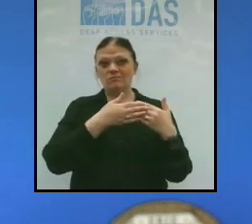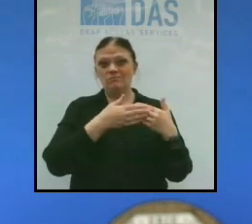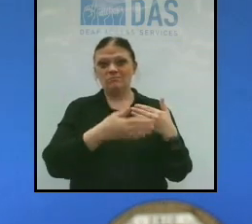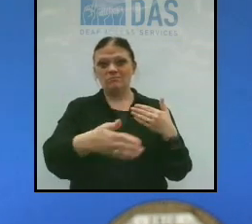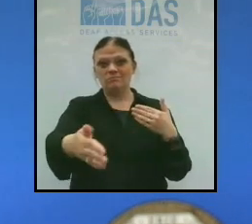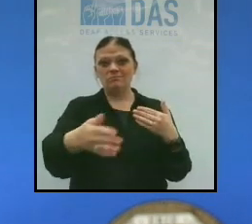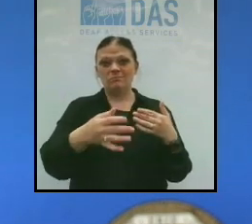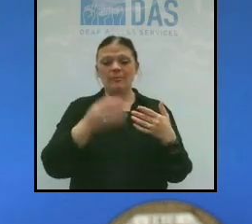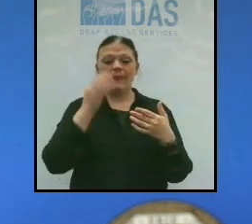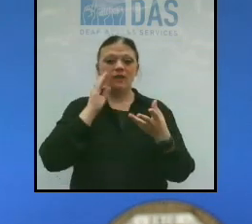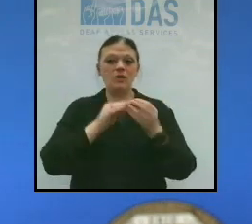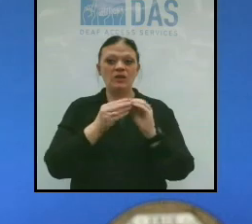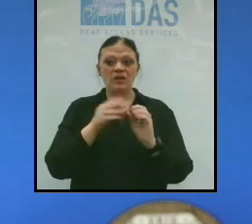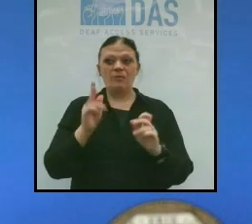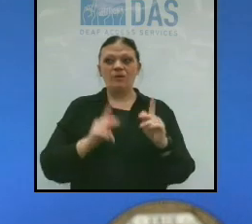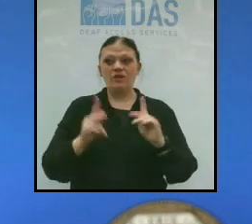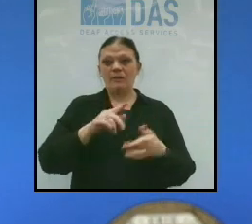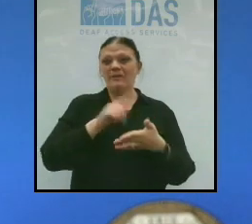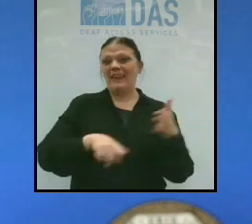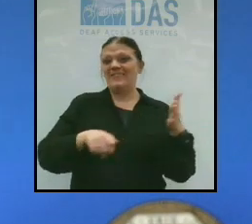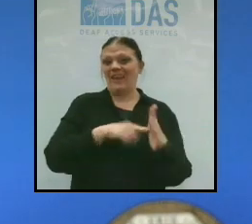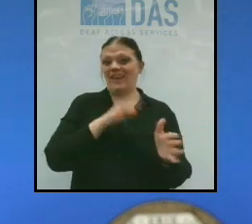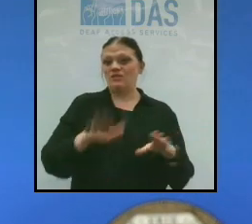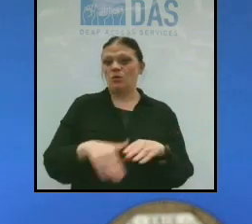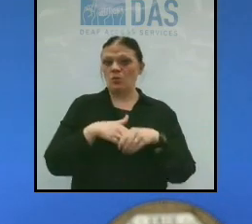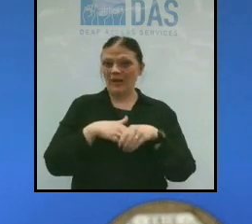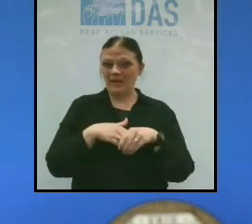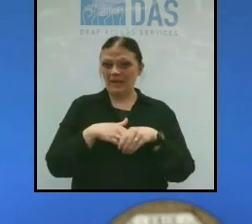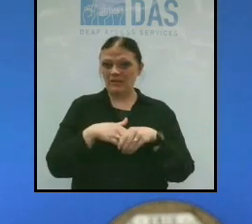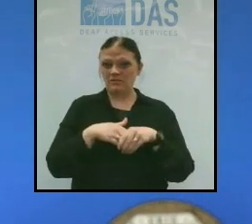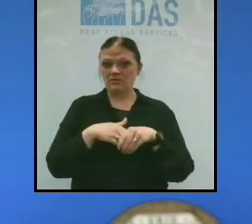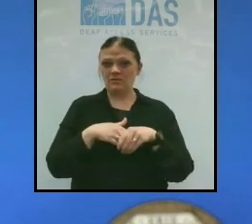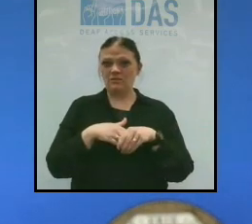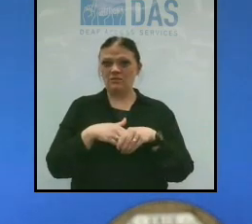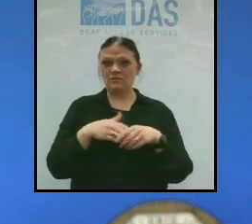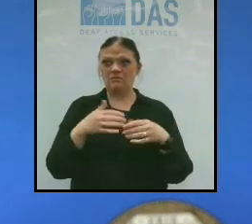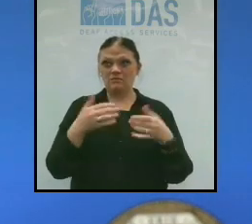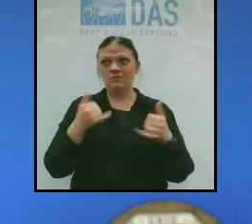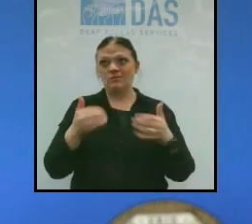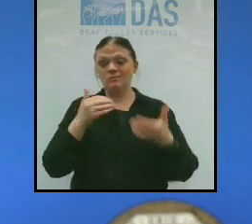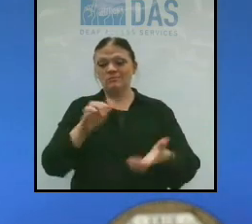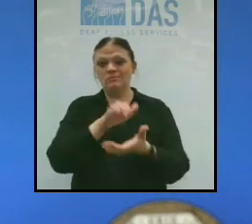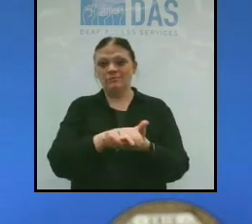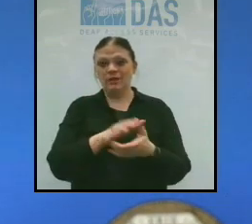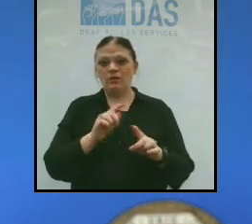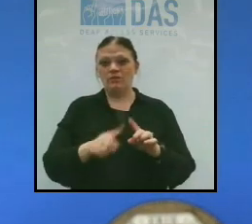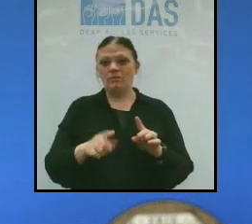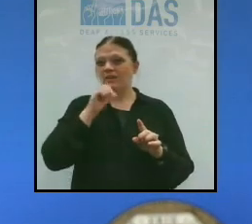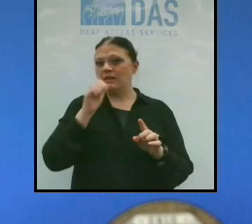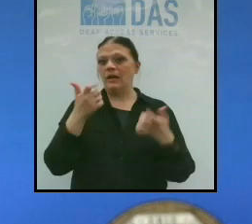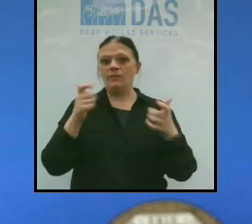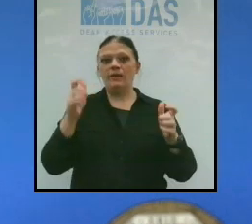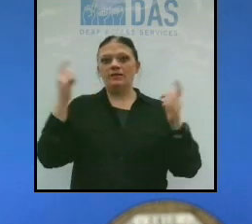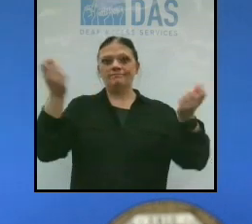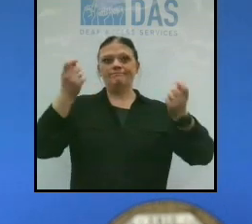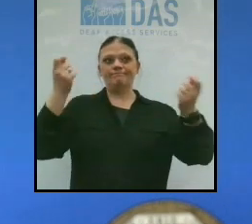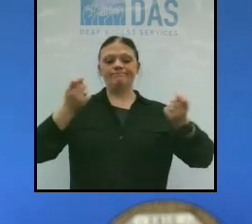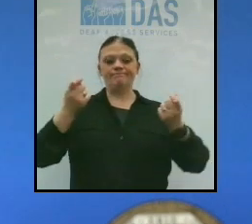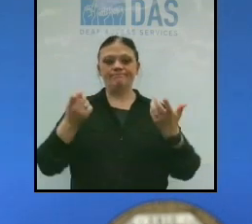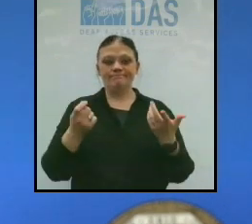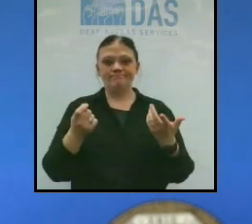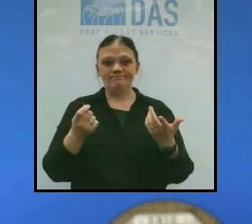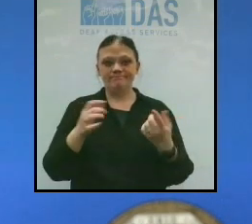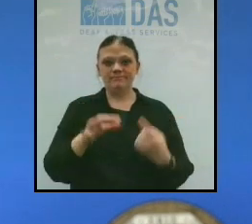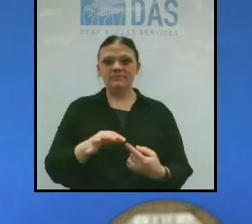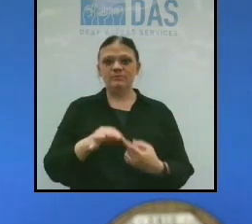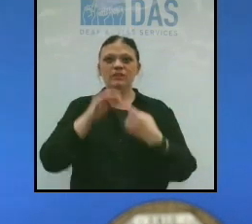do know of a number of individuals who've canceled their weddings, maybe are still getting married, but they're not doing the big wedding ceremony like they were, especially the